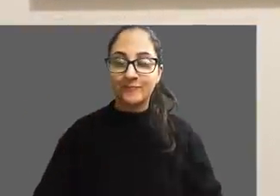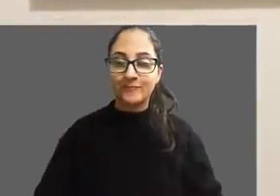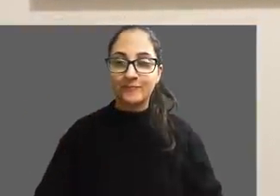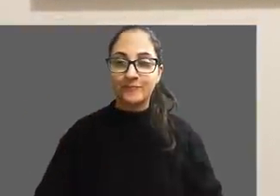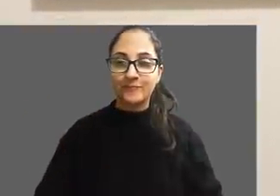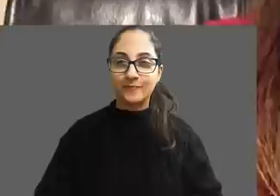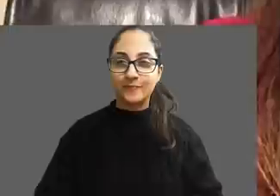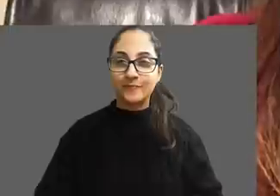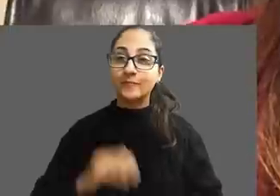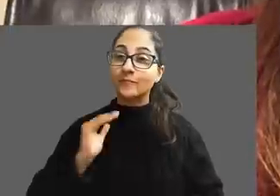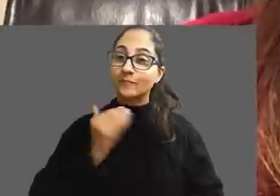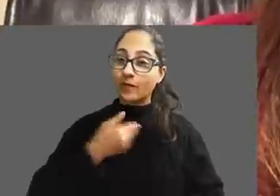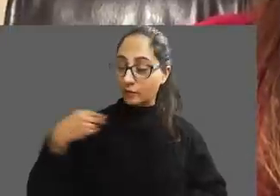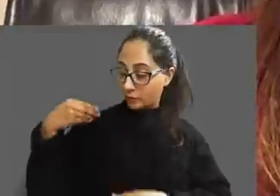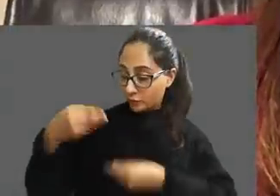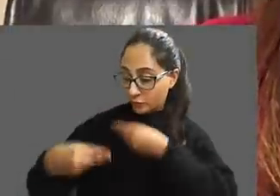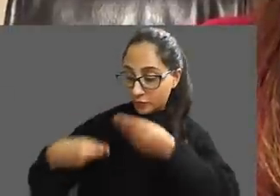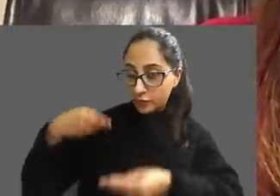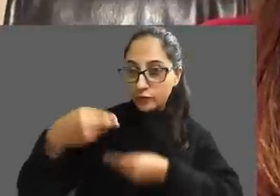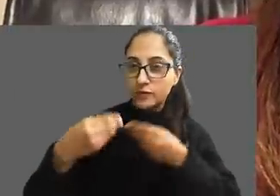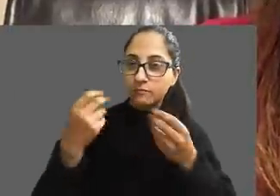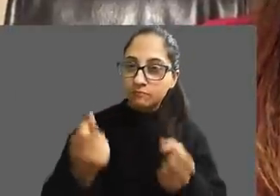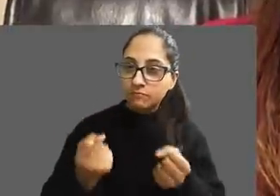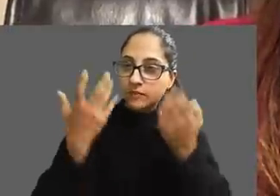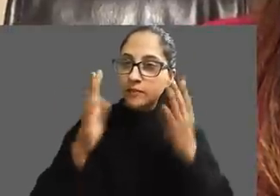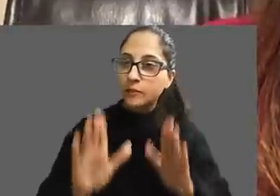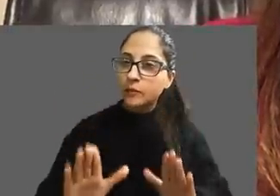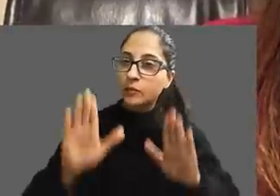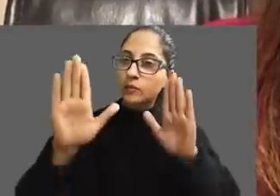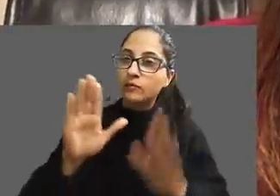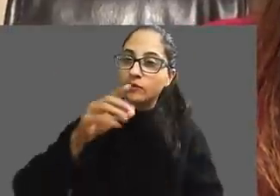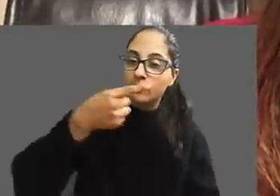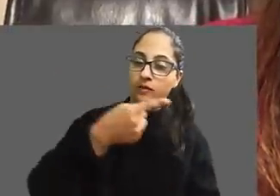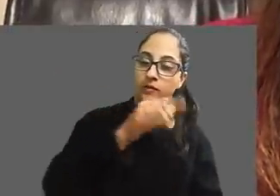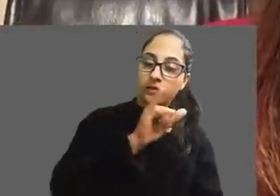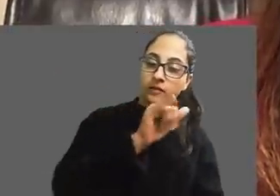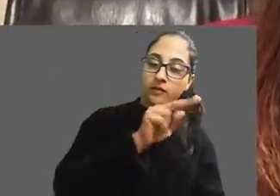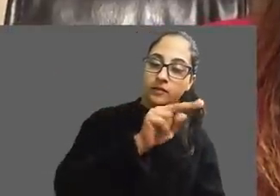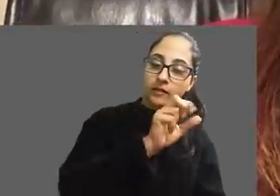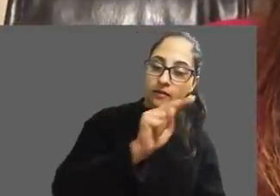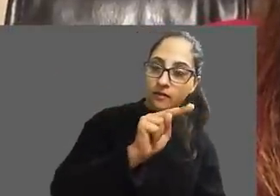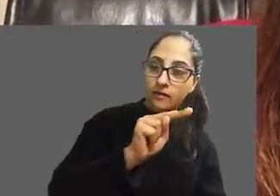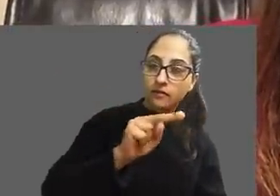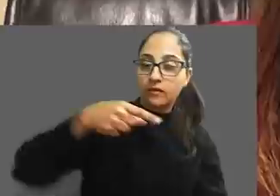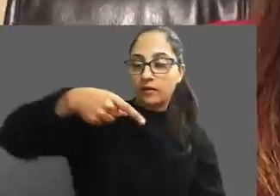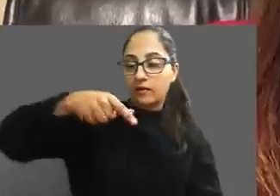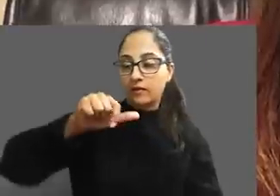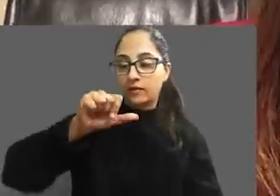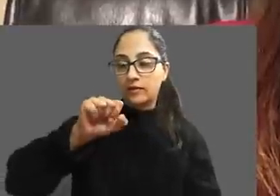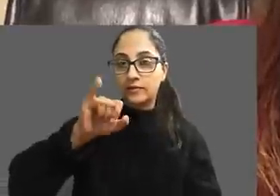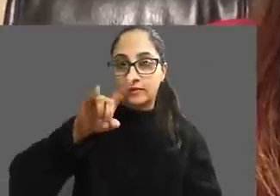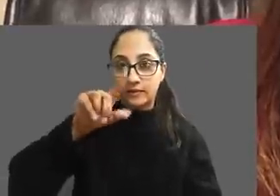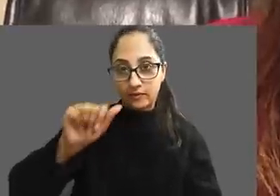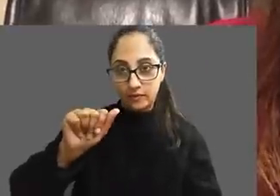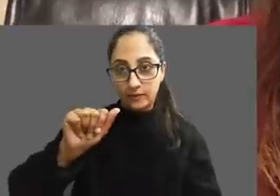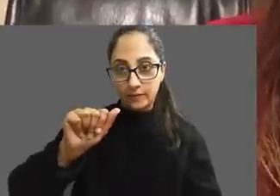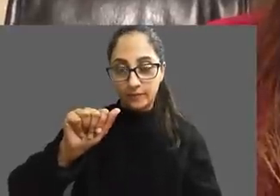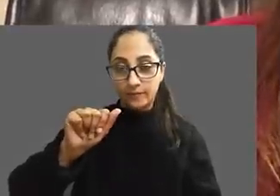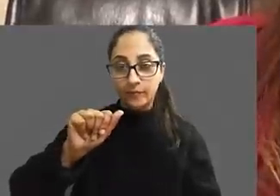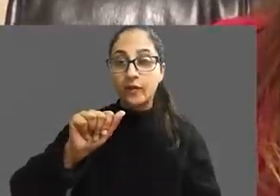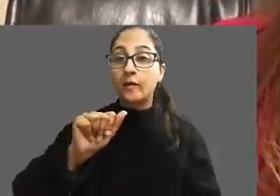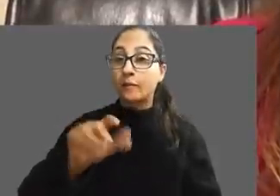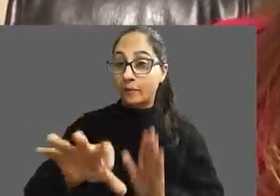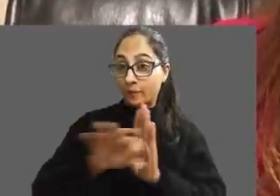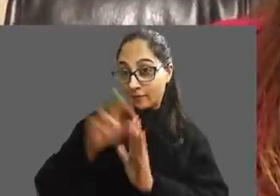brings chills. And while our tradition is filled with so many wonderful qasidas and ginans, the one I want to speak about tonight